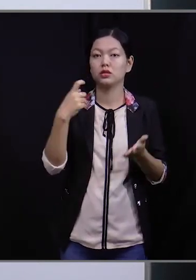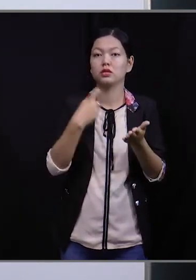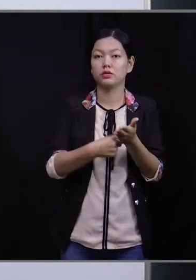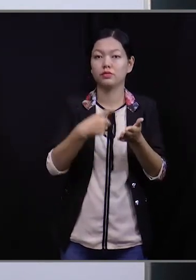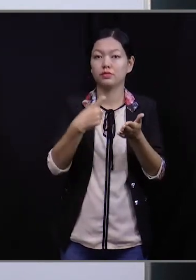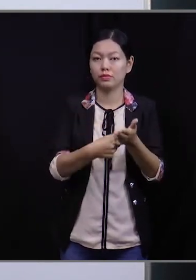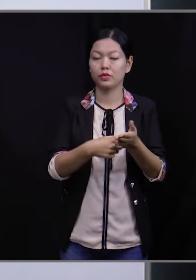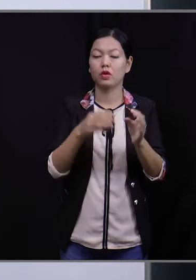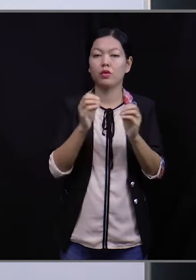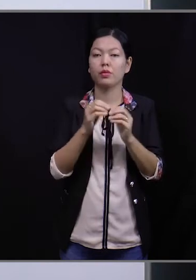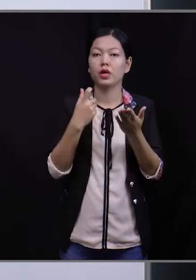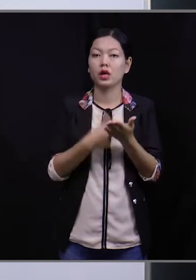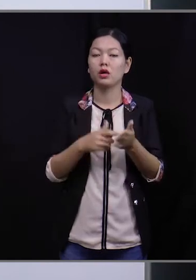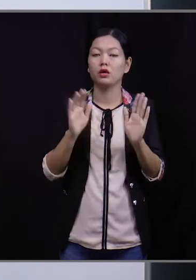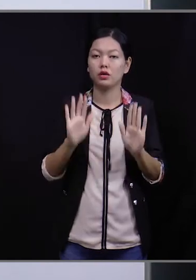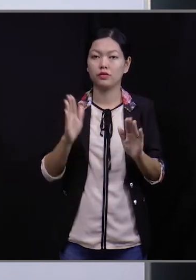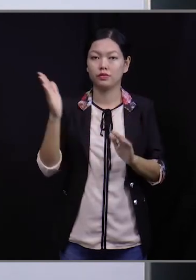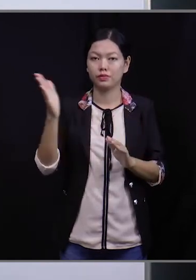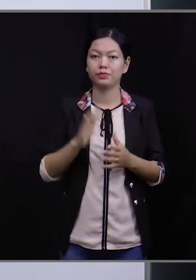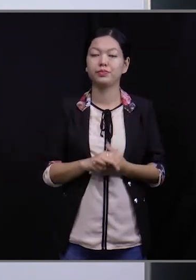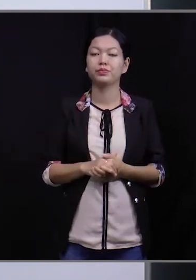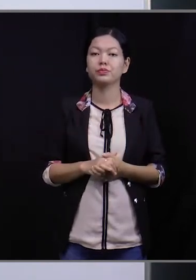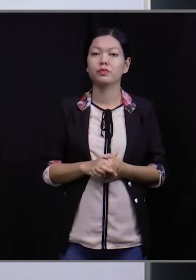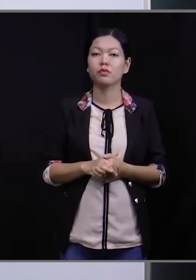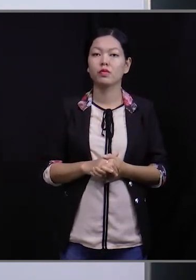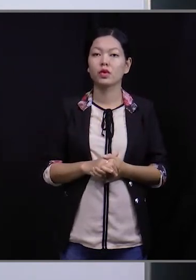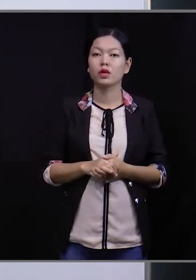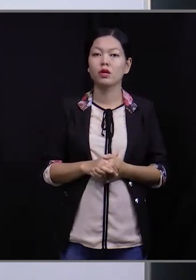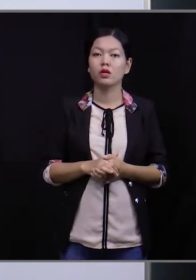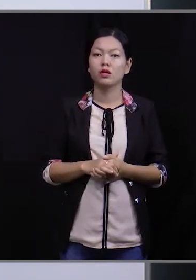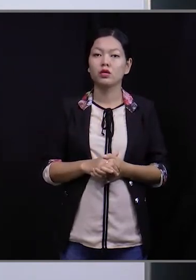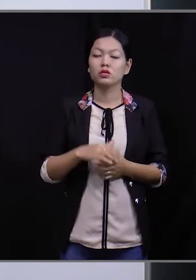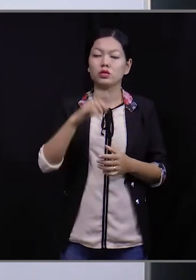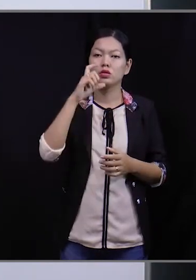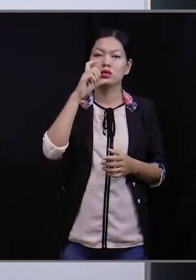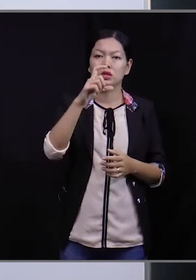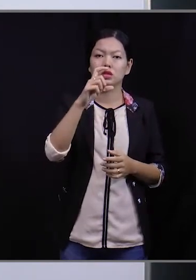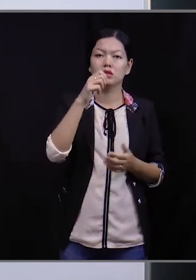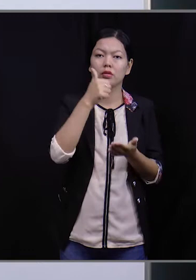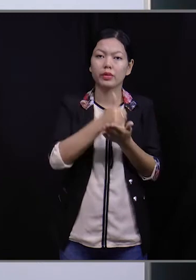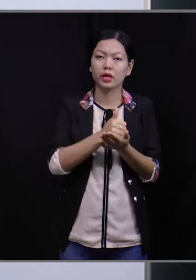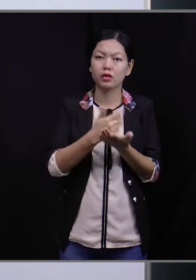policy, the central bank, sometimes I'll say central bank, sometimes I'll say government, it's same.